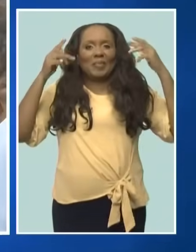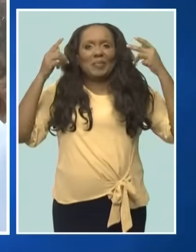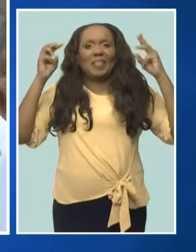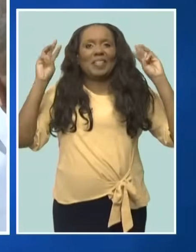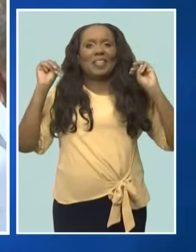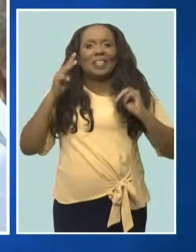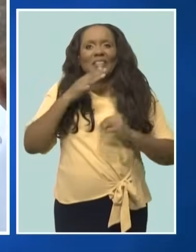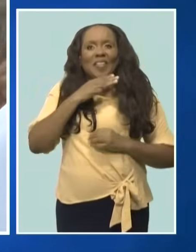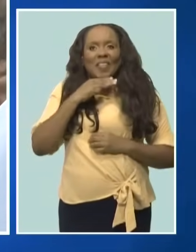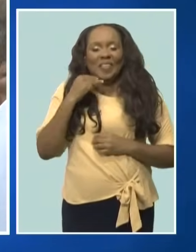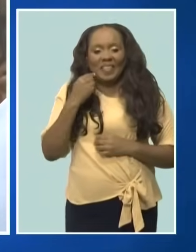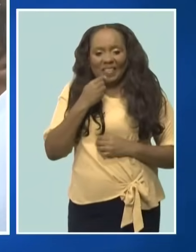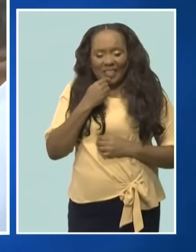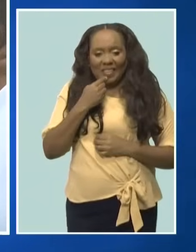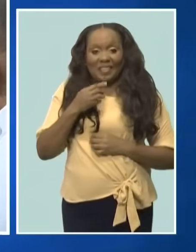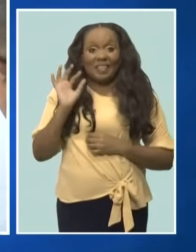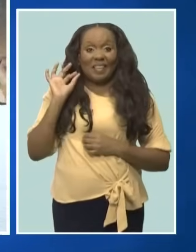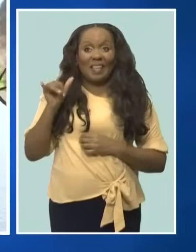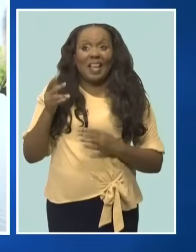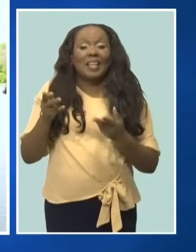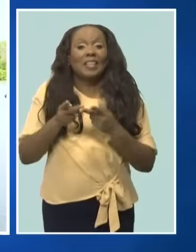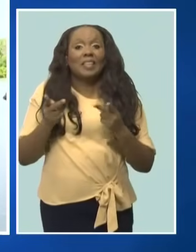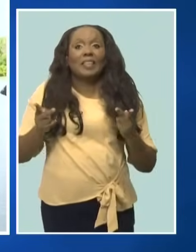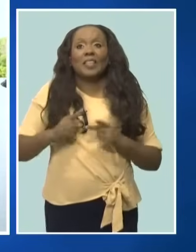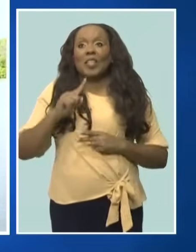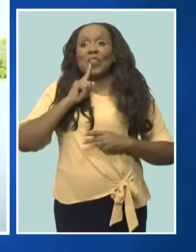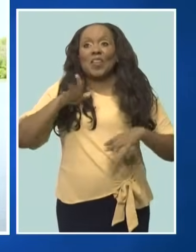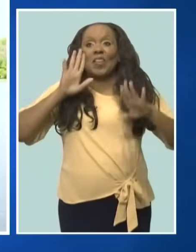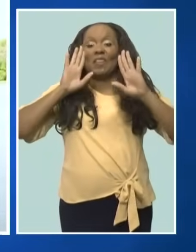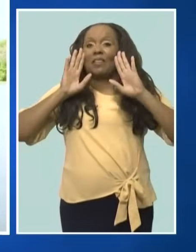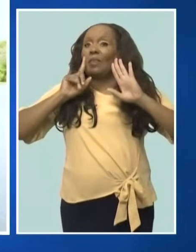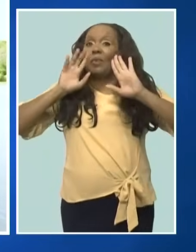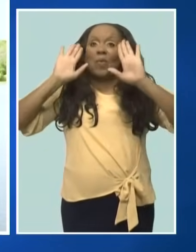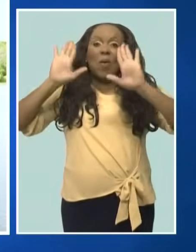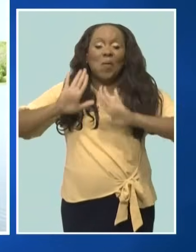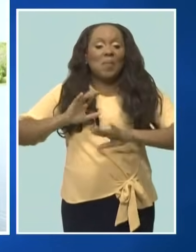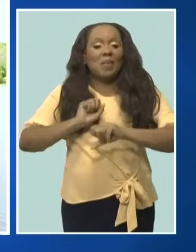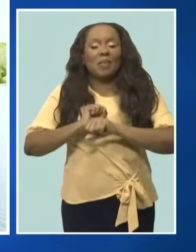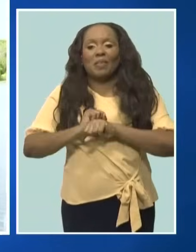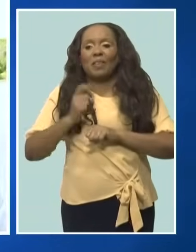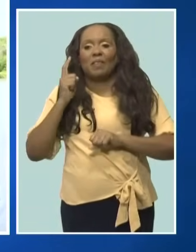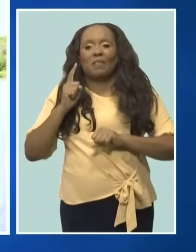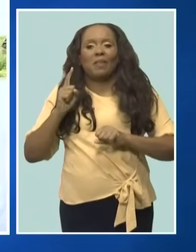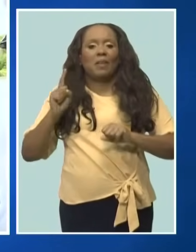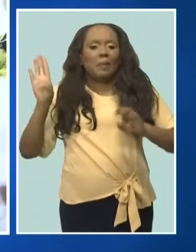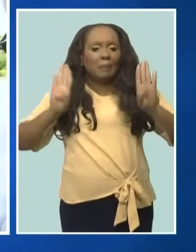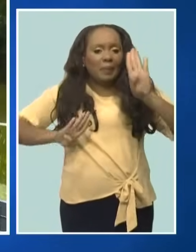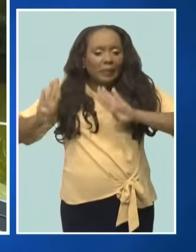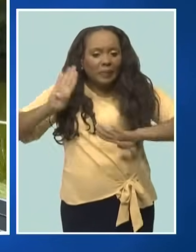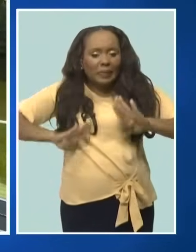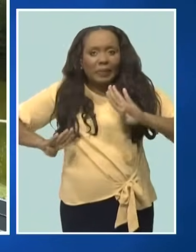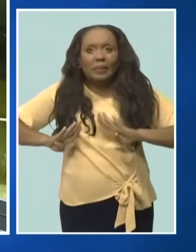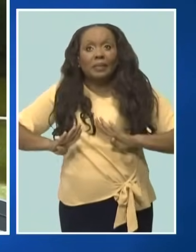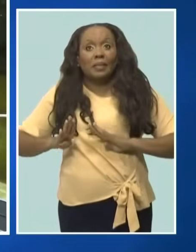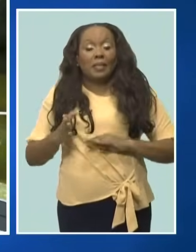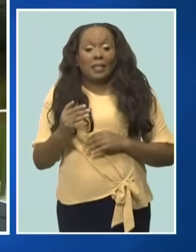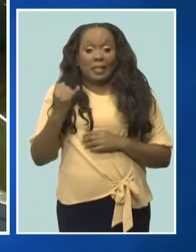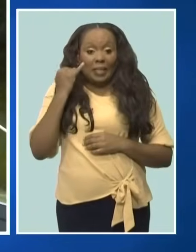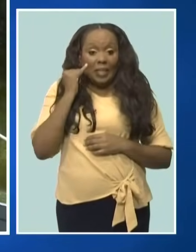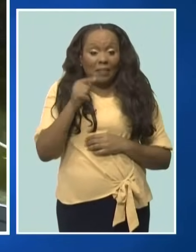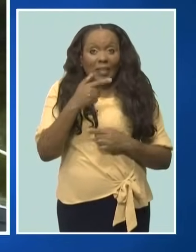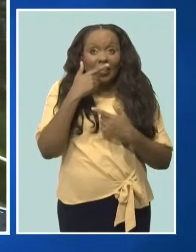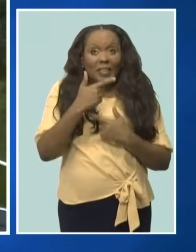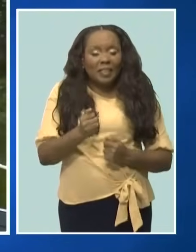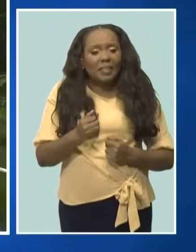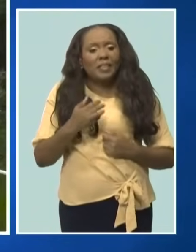Amore Mley says the sanctuary is a miracle of biodiversity, and she is calling on interested people and others